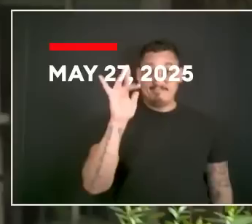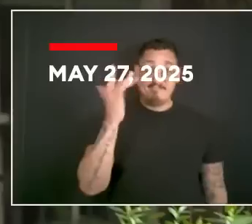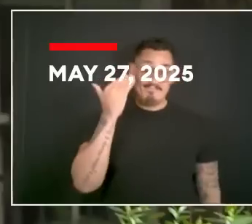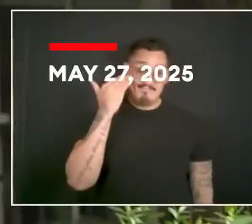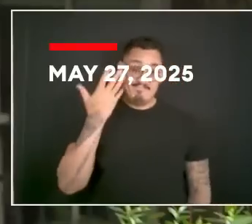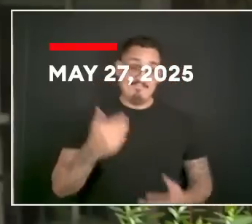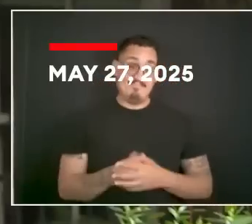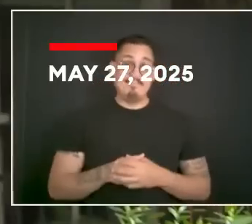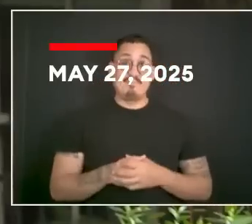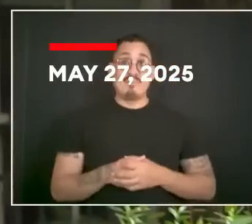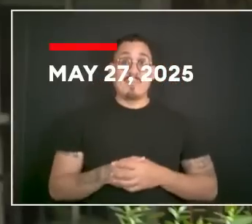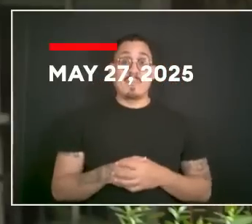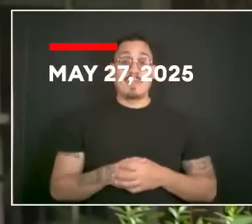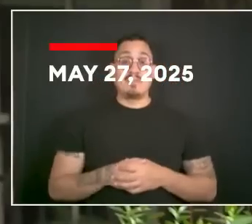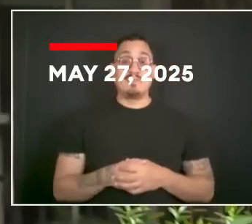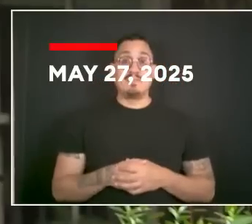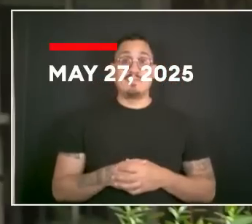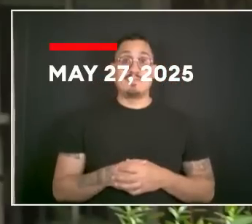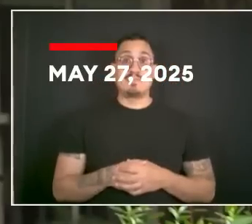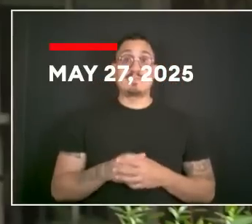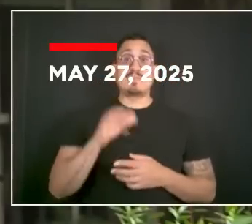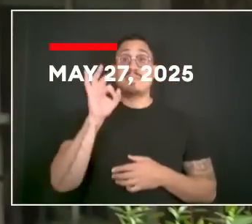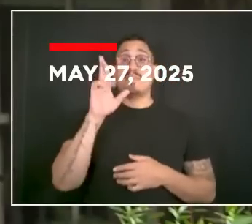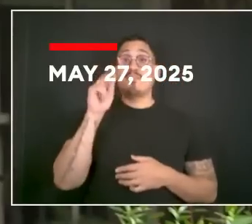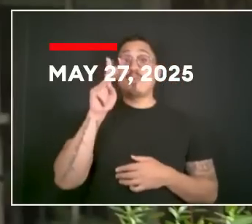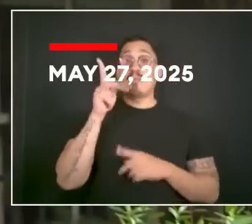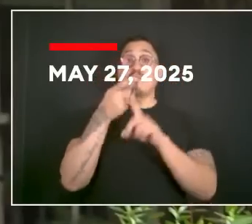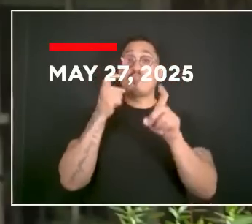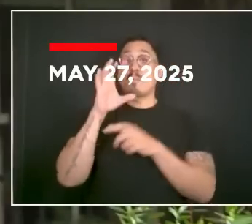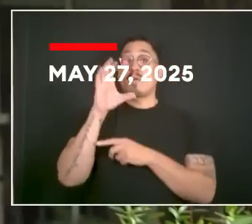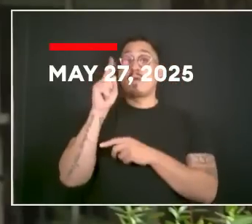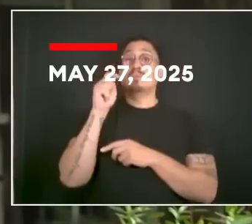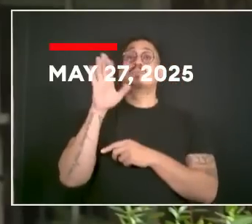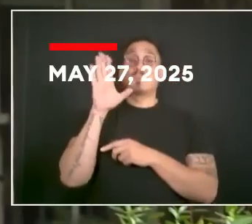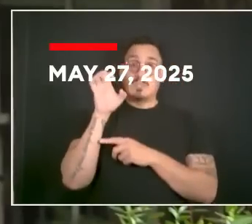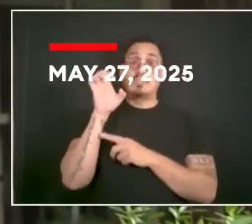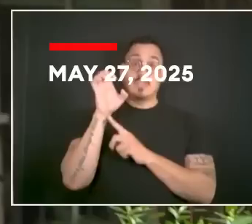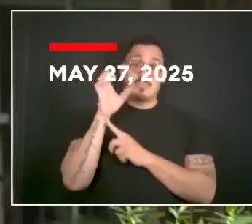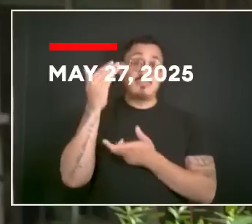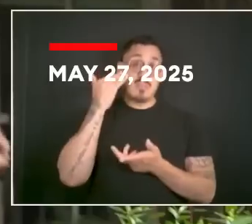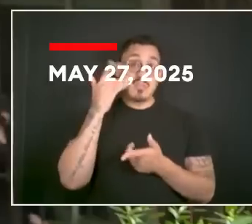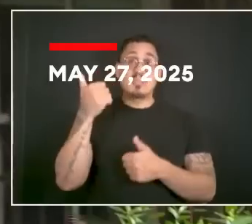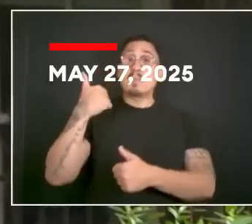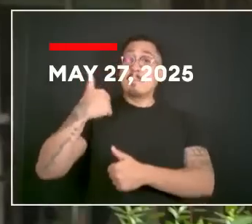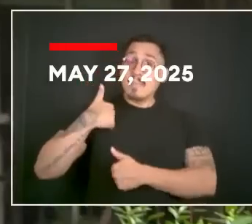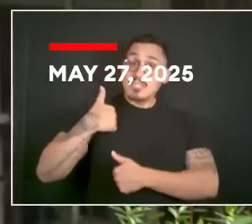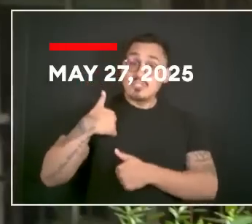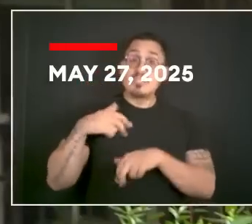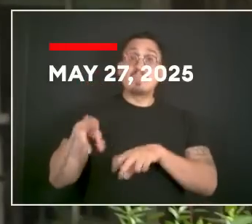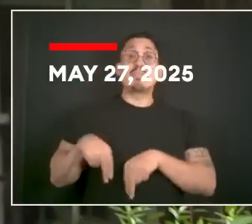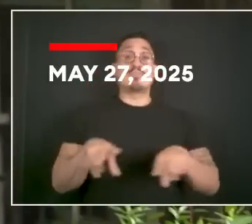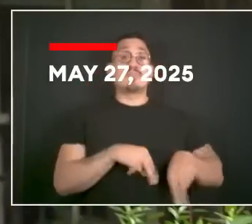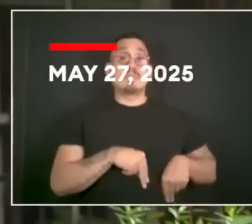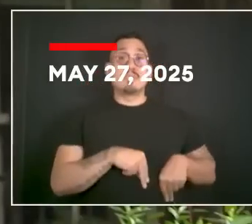Canarsie-grown young men, played Little League baseball, went to the Marines, went on to law school. No one thought he could